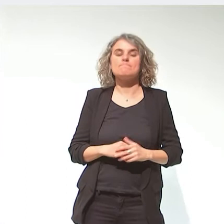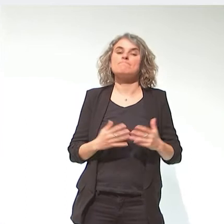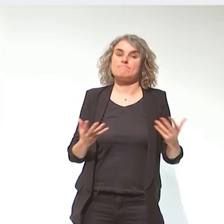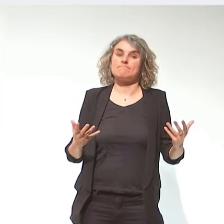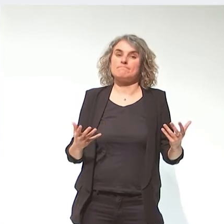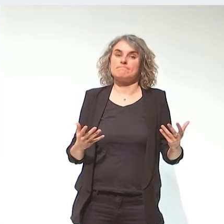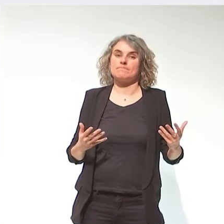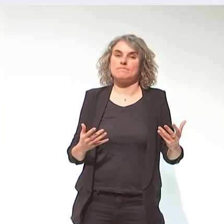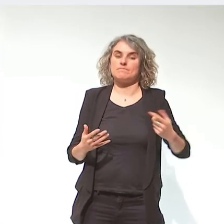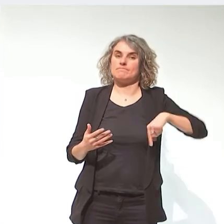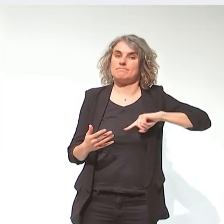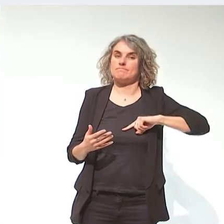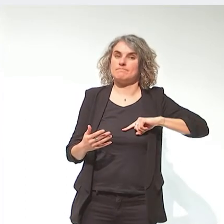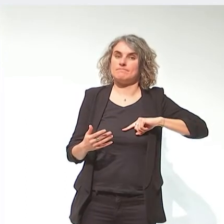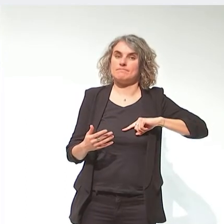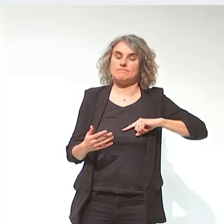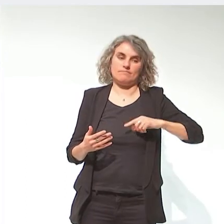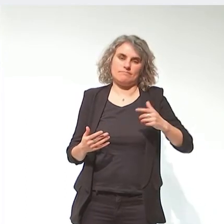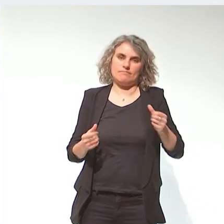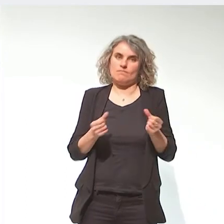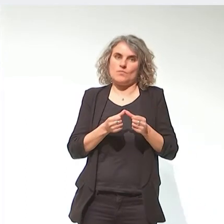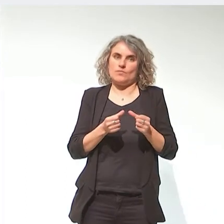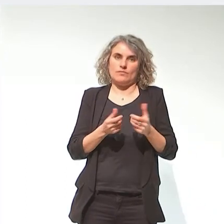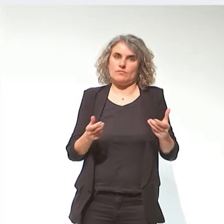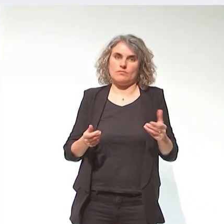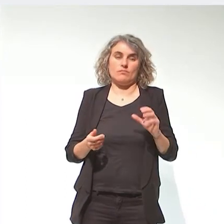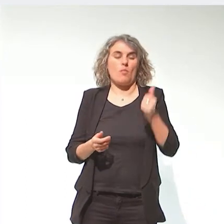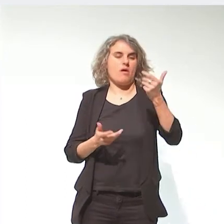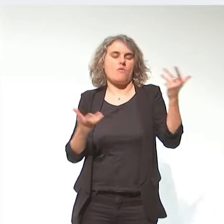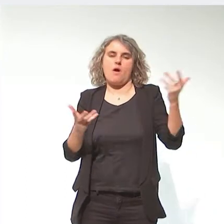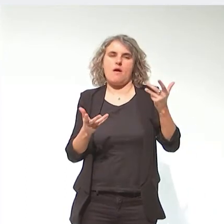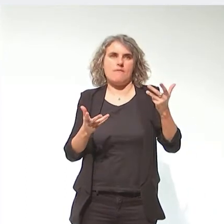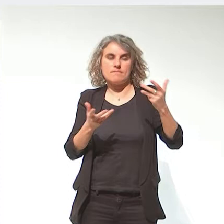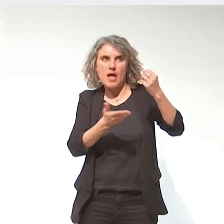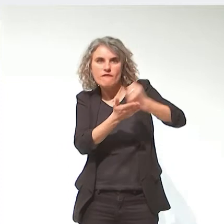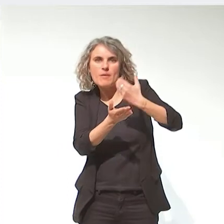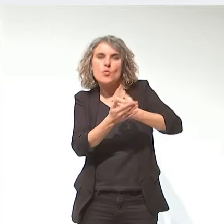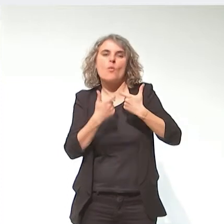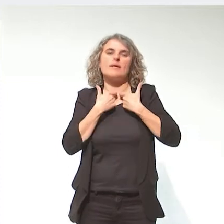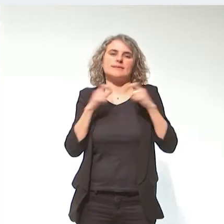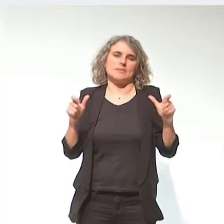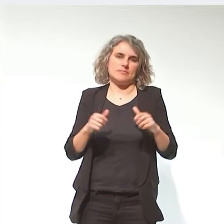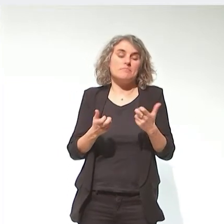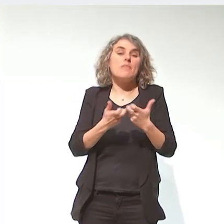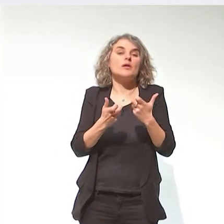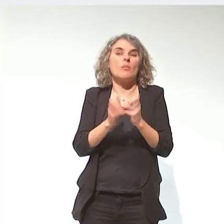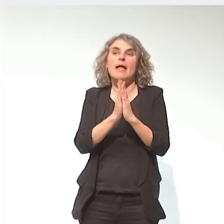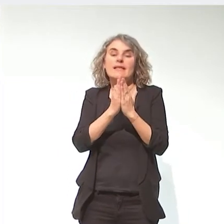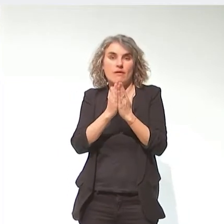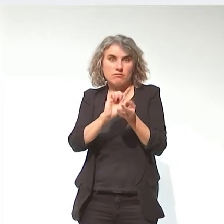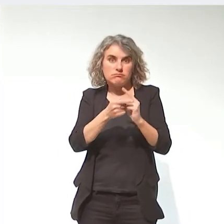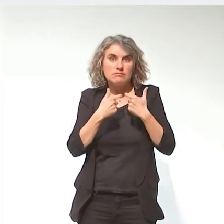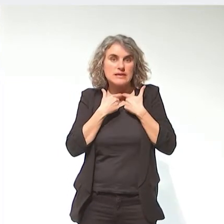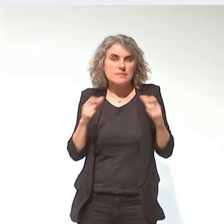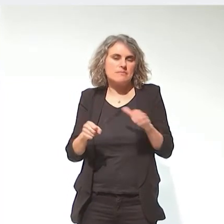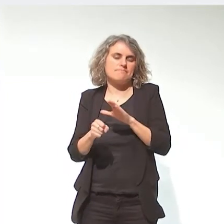an accessible information policy. We still don't have enough accessible books, accessible materials. There is still not enough coordination when it actually